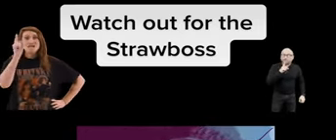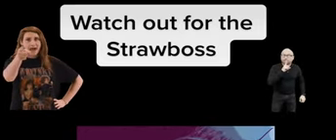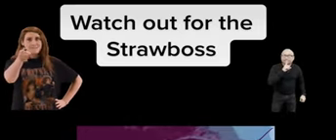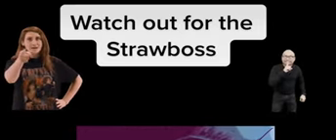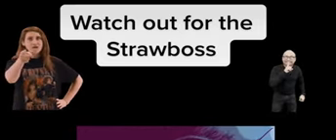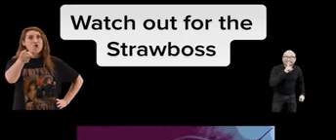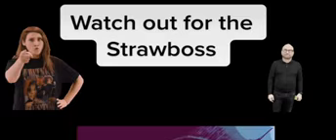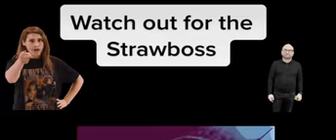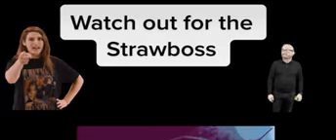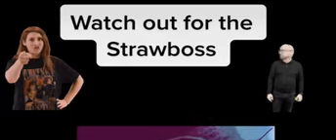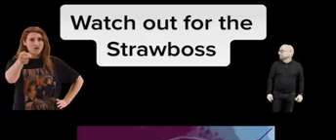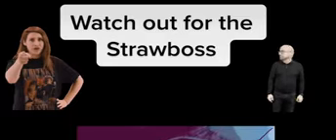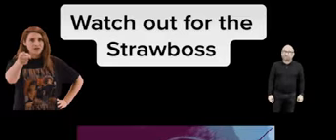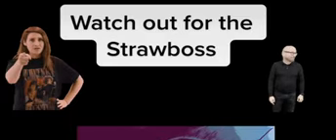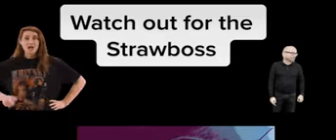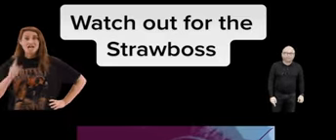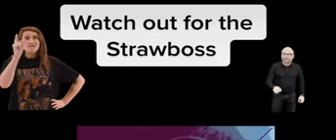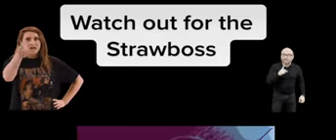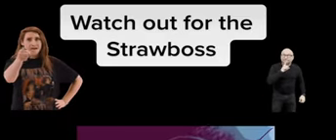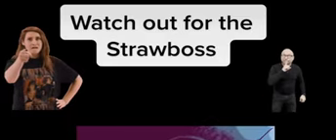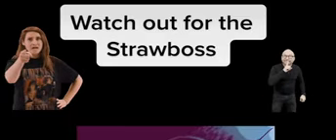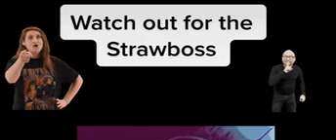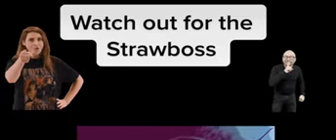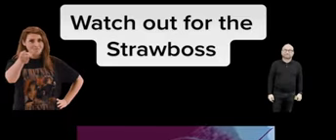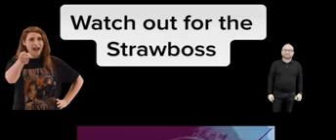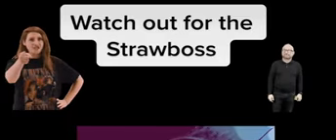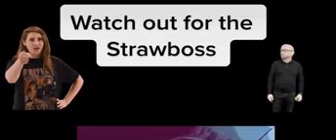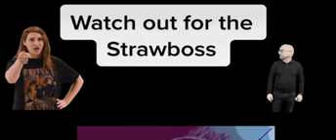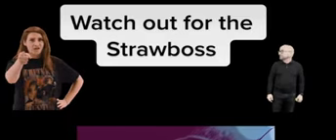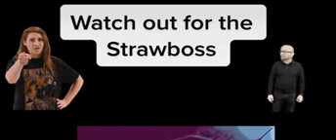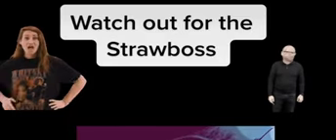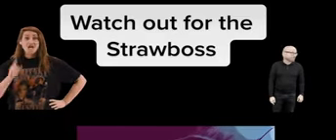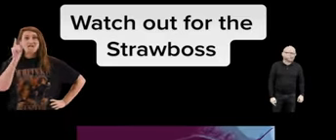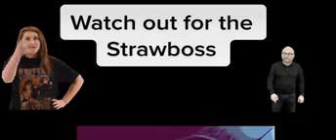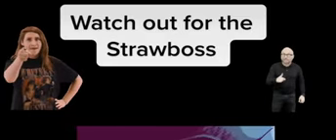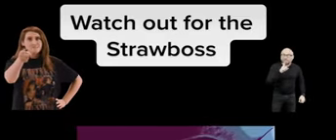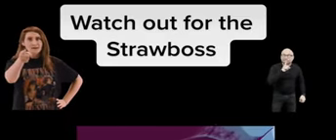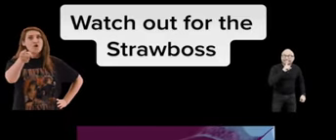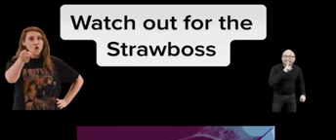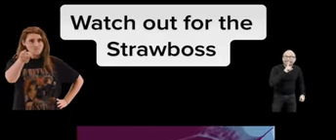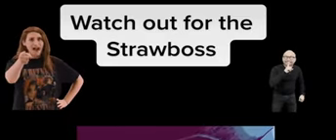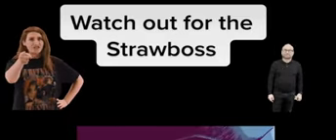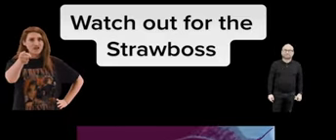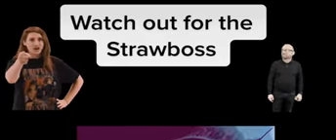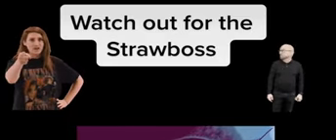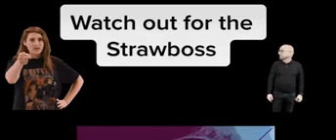eager and gung-ho, that's another thing.